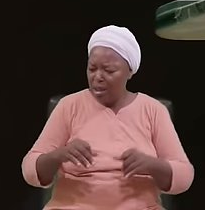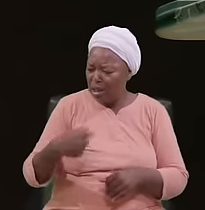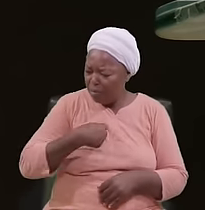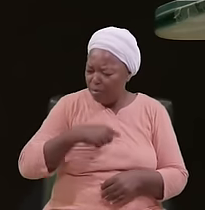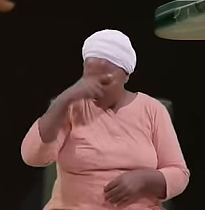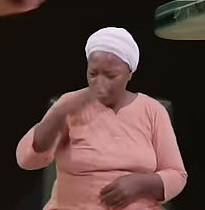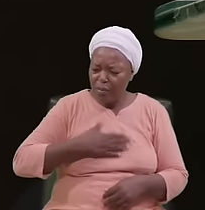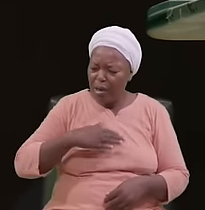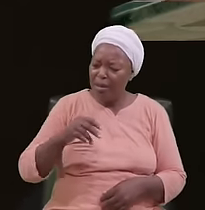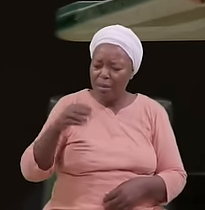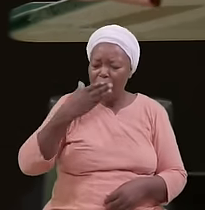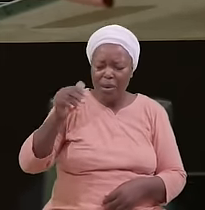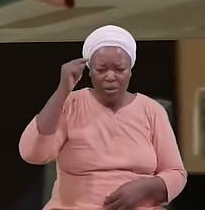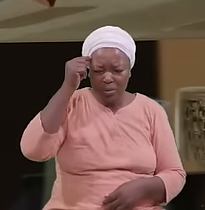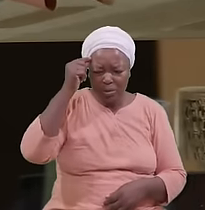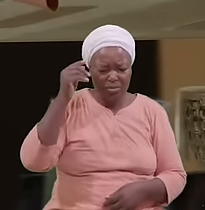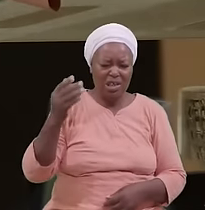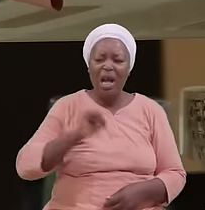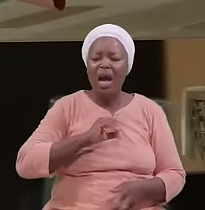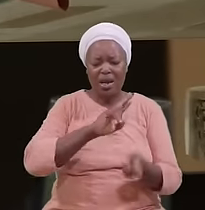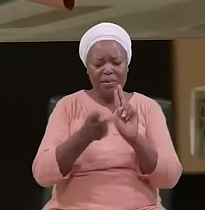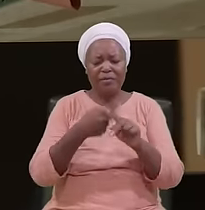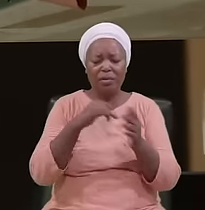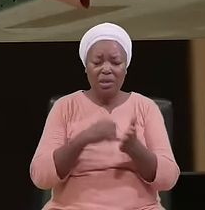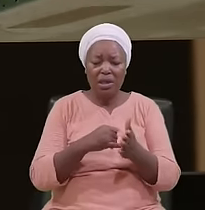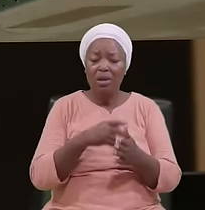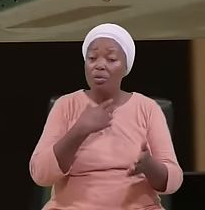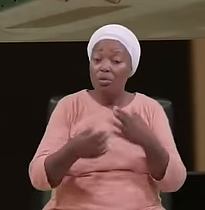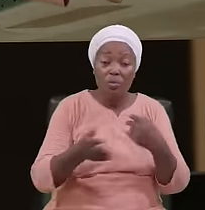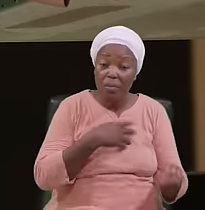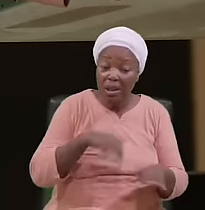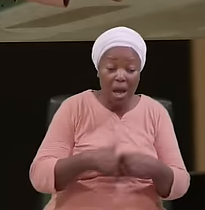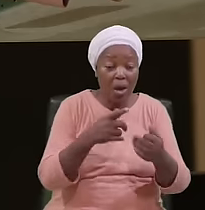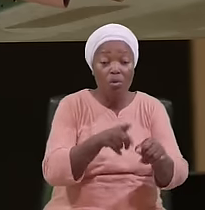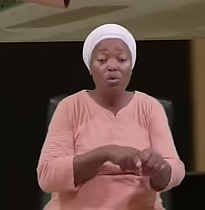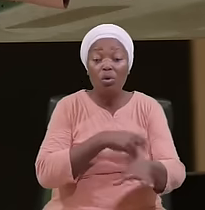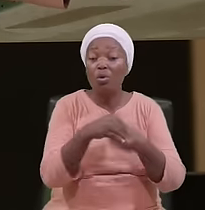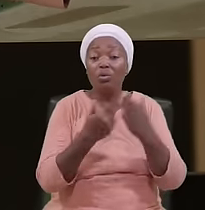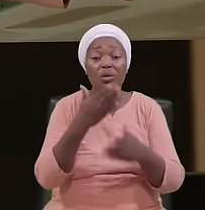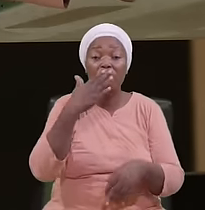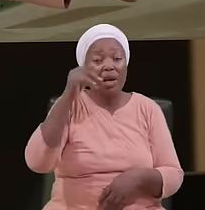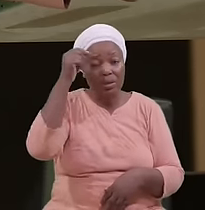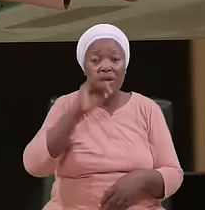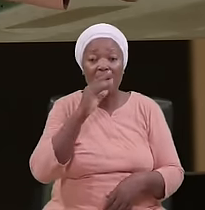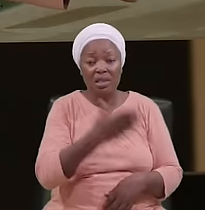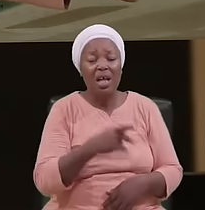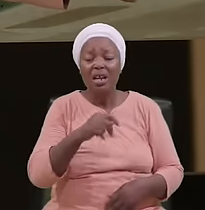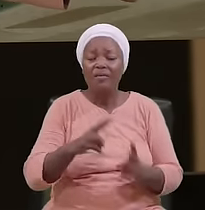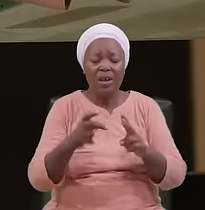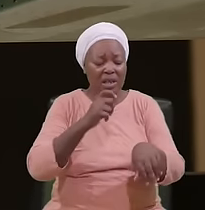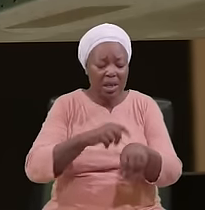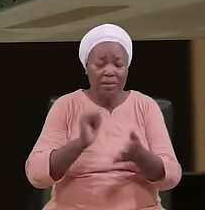righteous thoughts, I repent. No matter how long those wrong thoughts have been there, the moment you say,